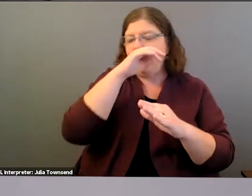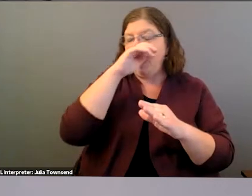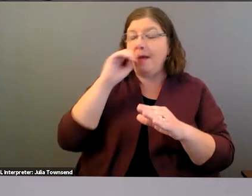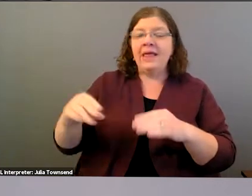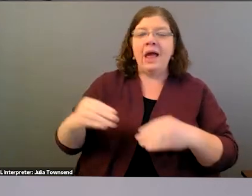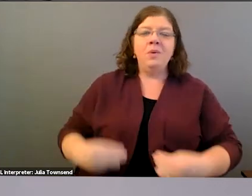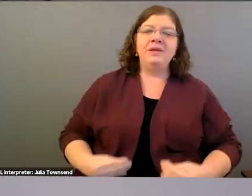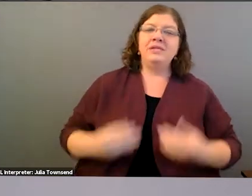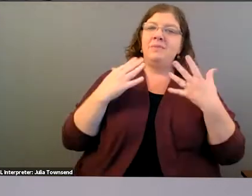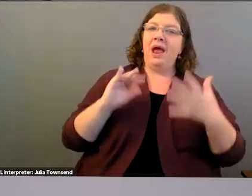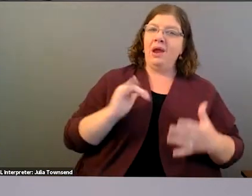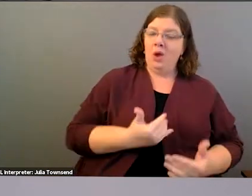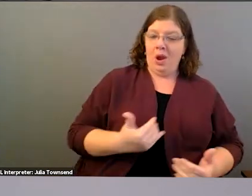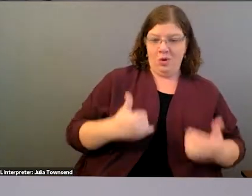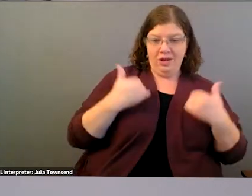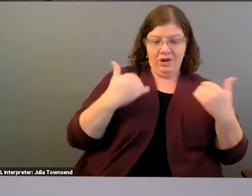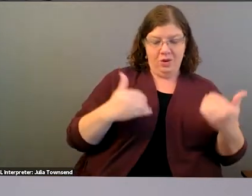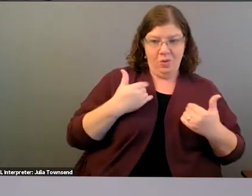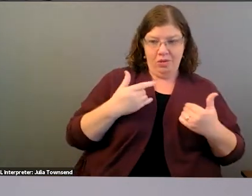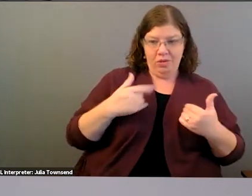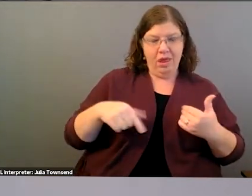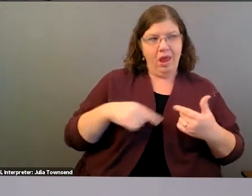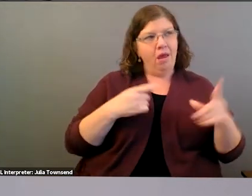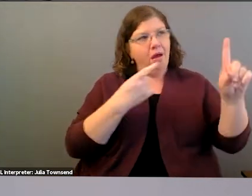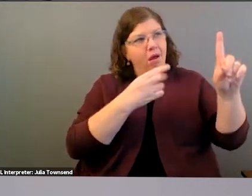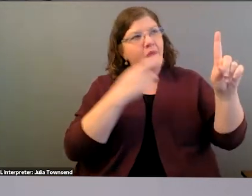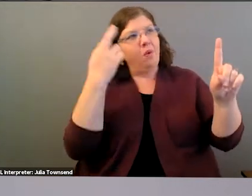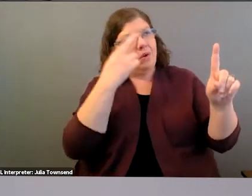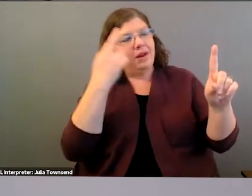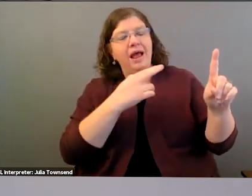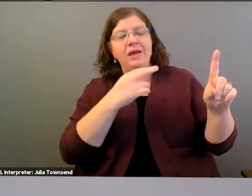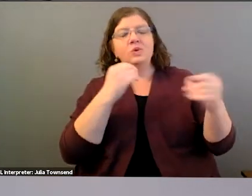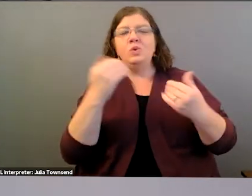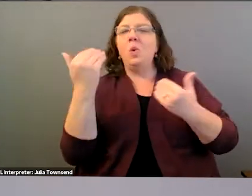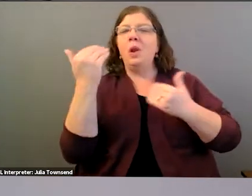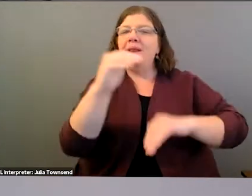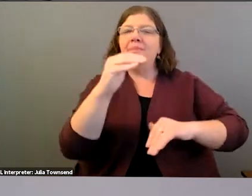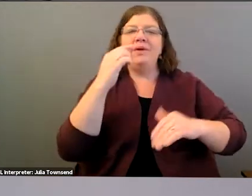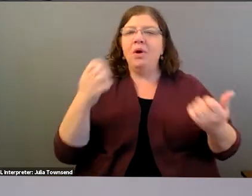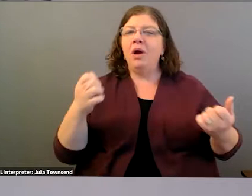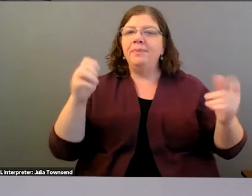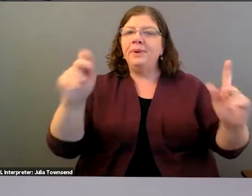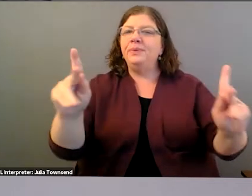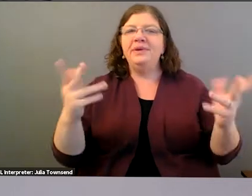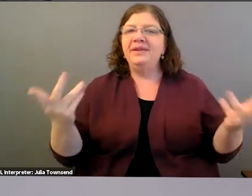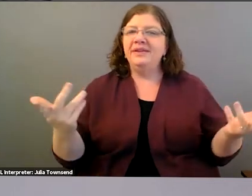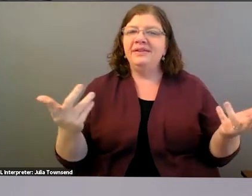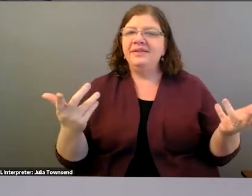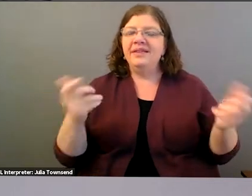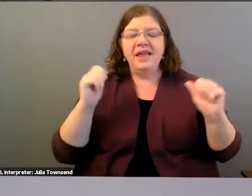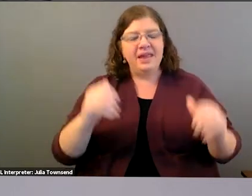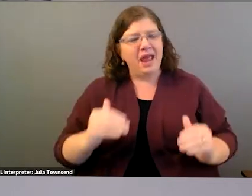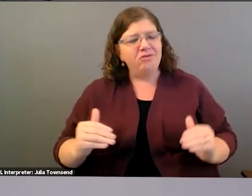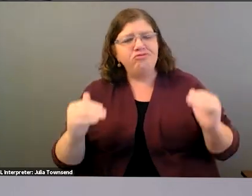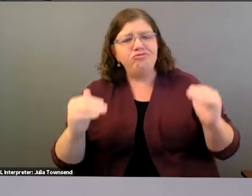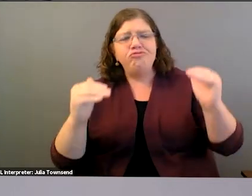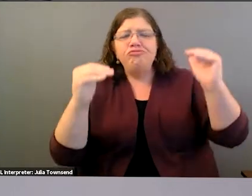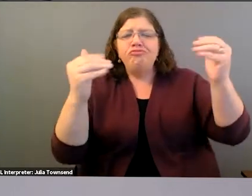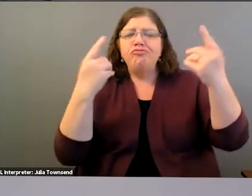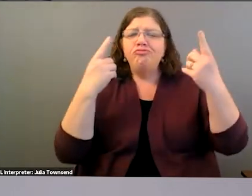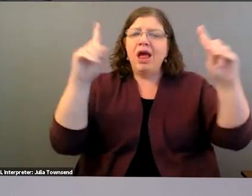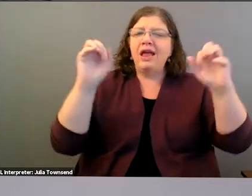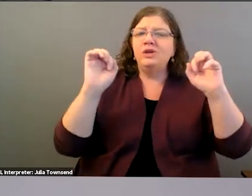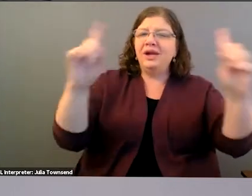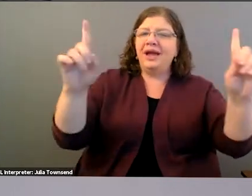inspire our youth that they can reach, that they have limitless opportunities and that they can reach higher